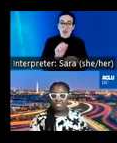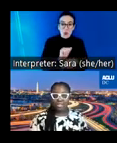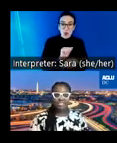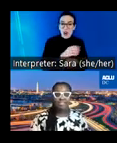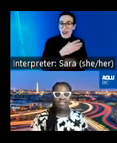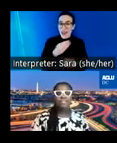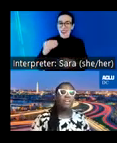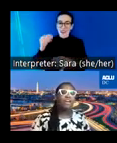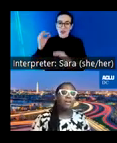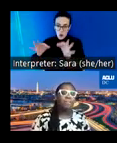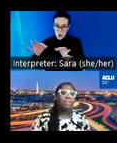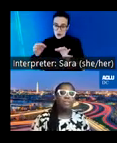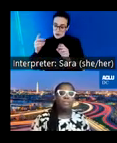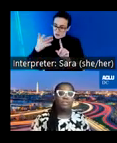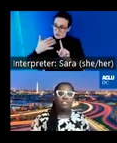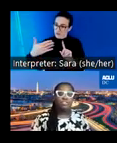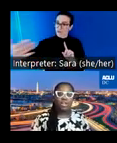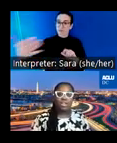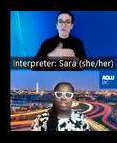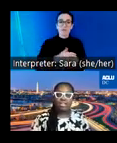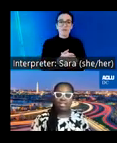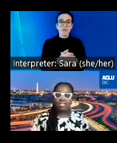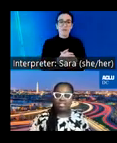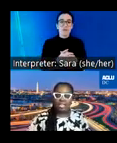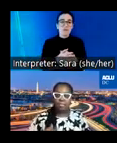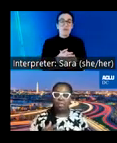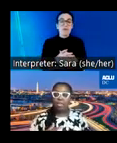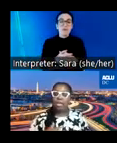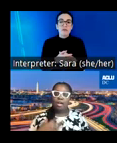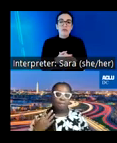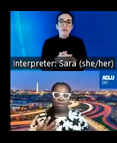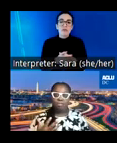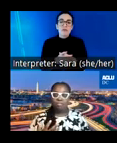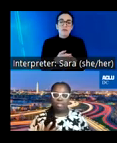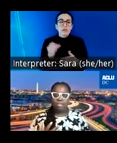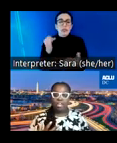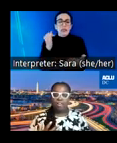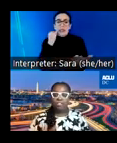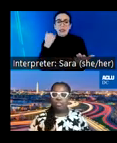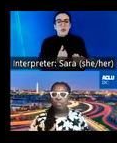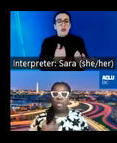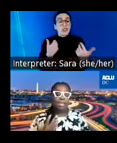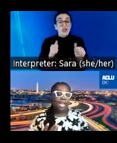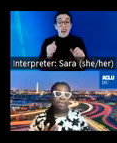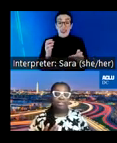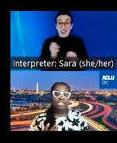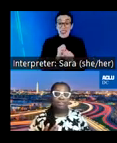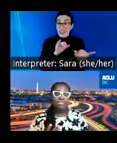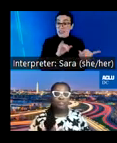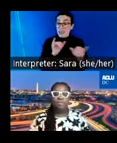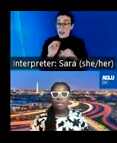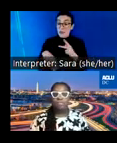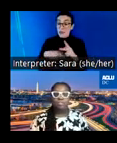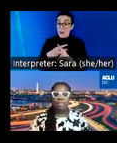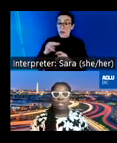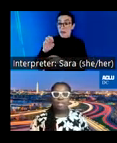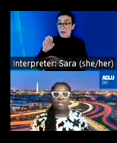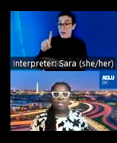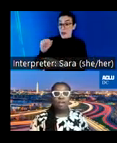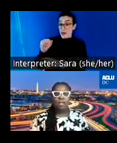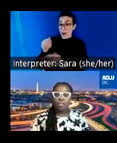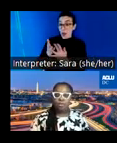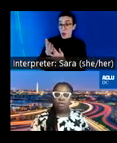into perspective, if we were to try to get the same amount of media coverage through paid advertisements, we would have to